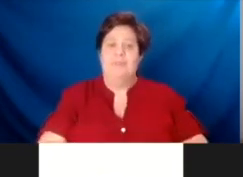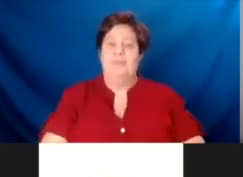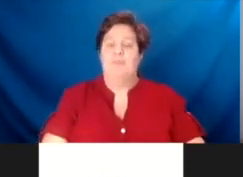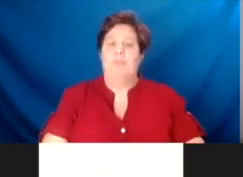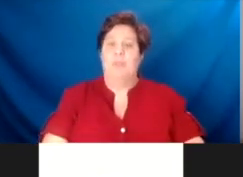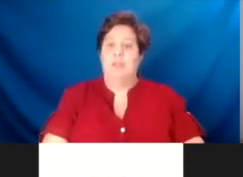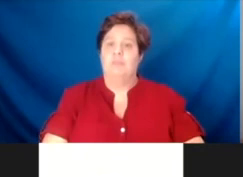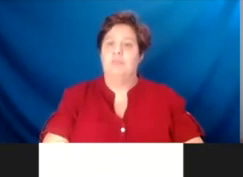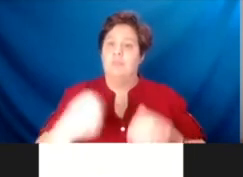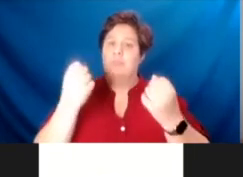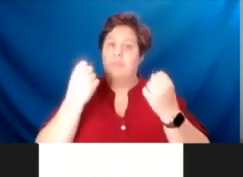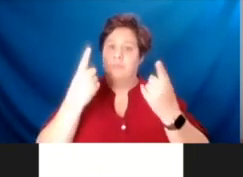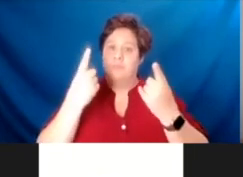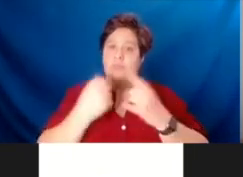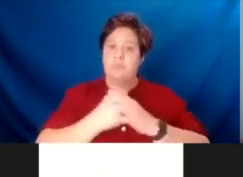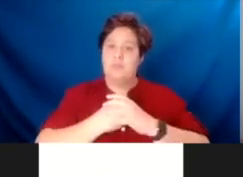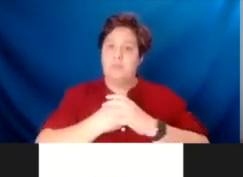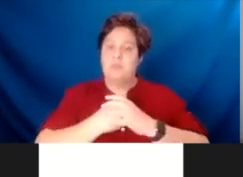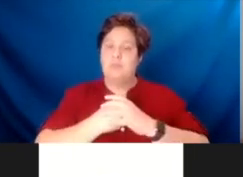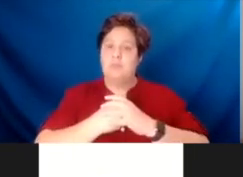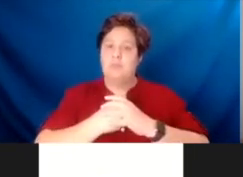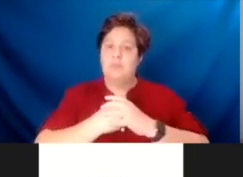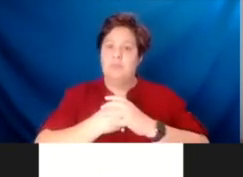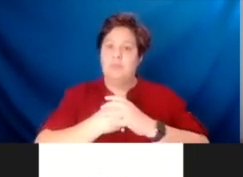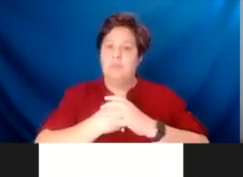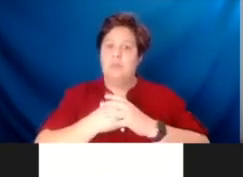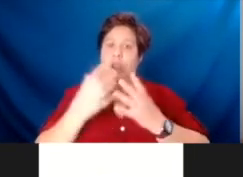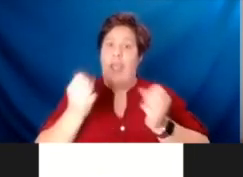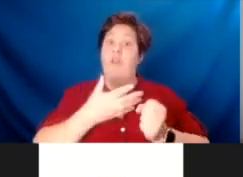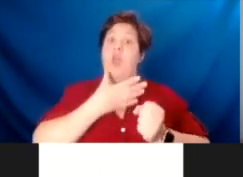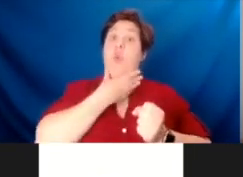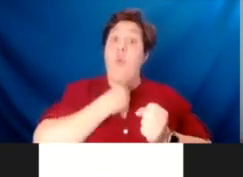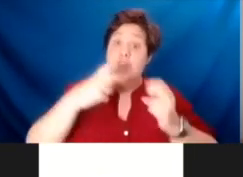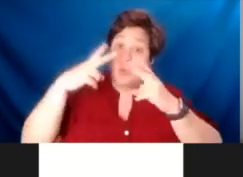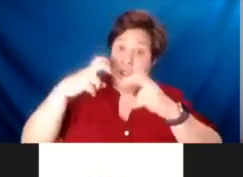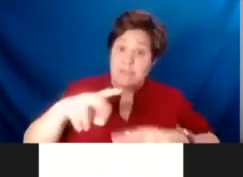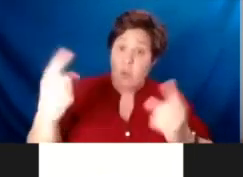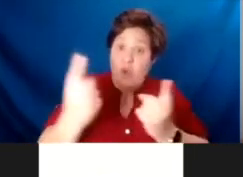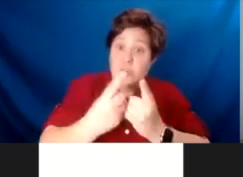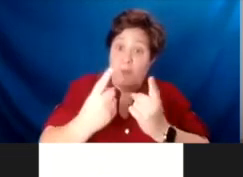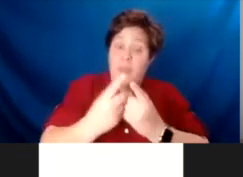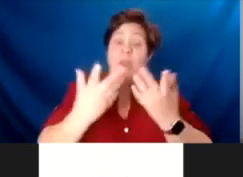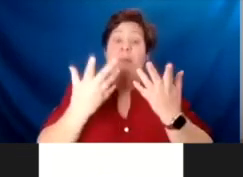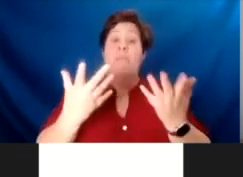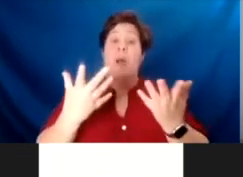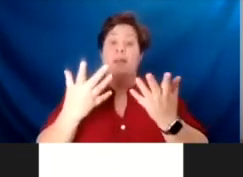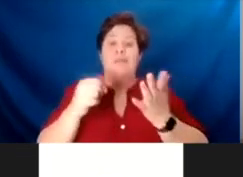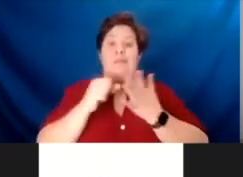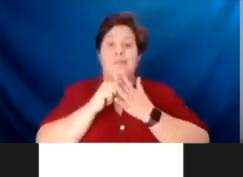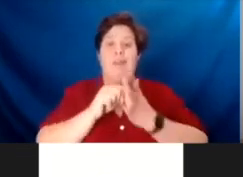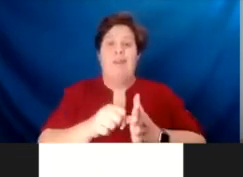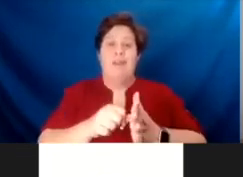I totally get your question, and it's almost like, you know, you have the wish to explore something, but equally it's quite hard